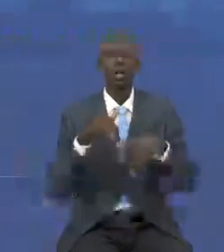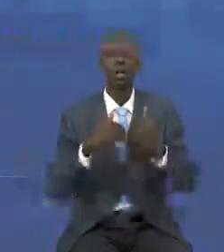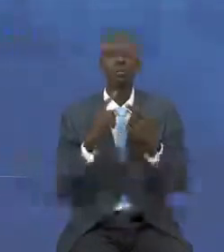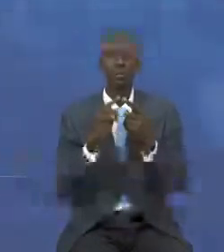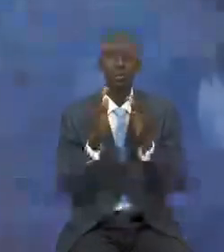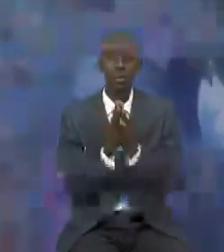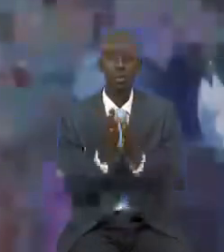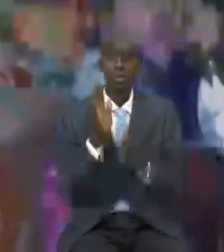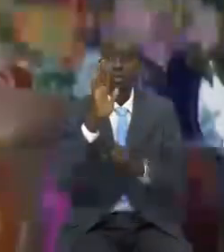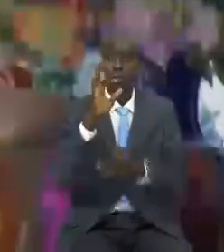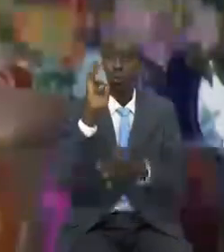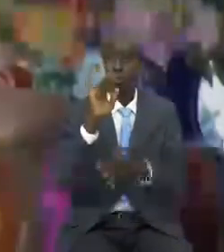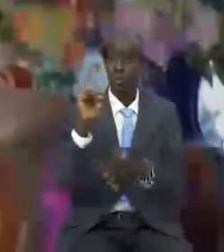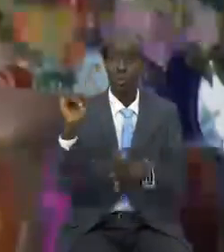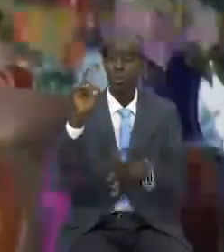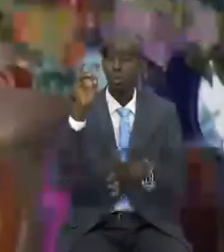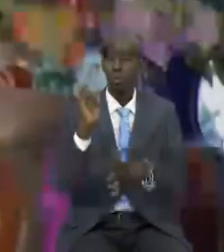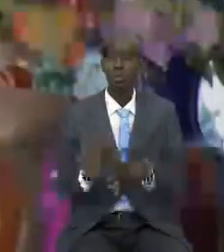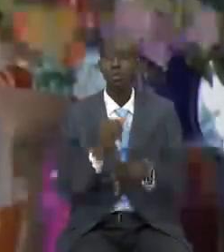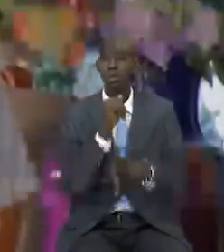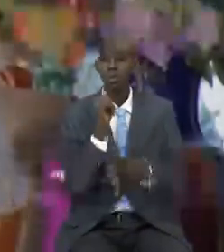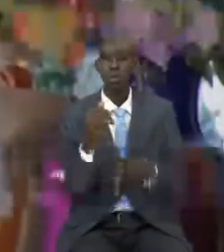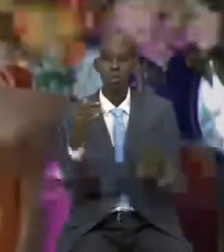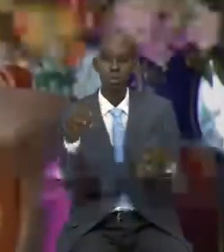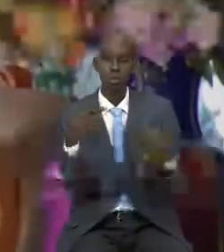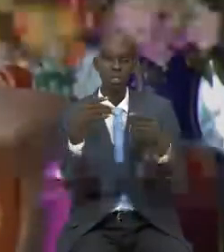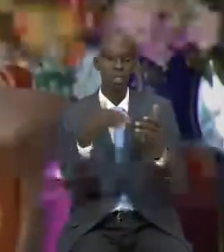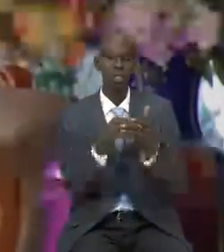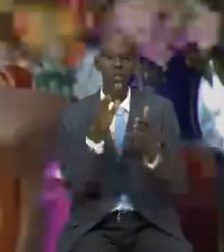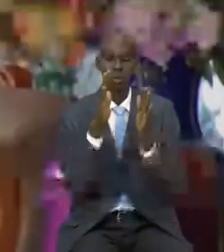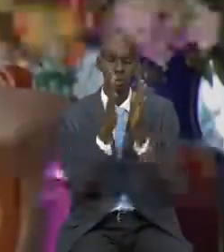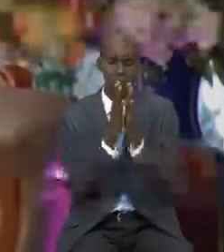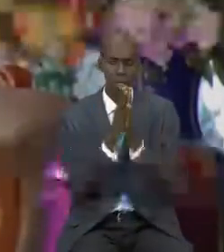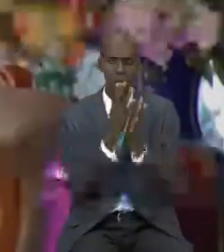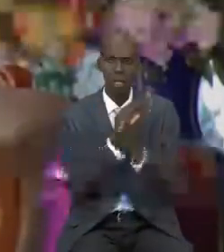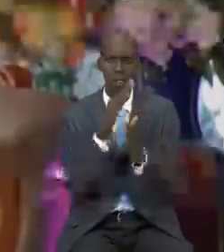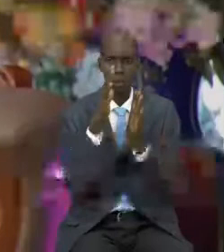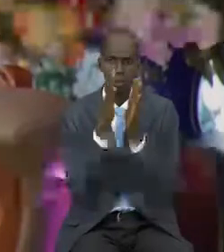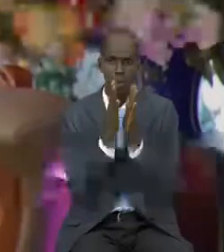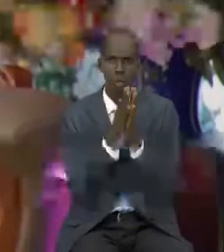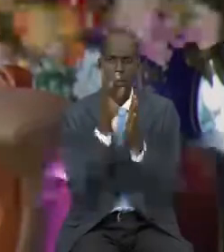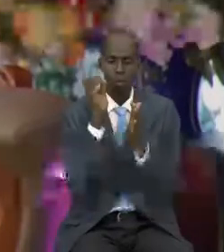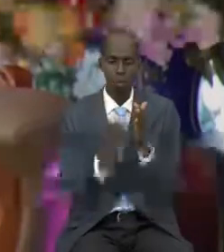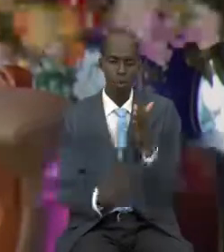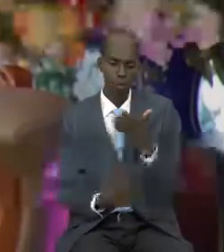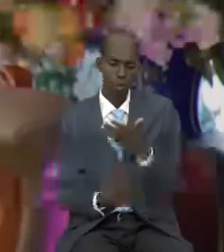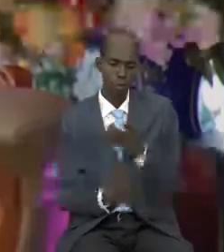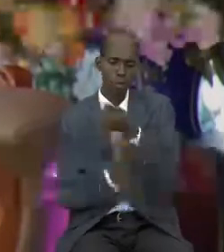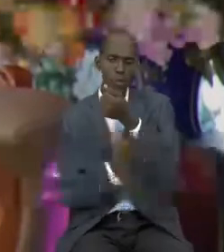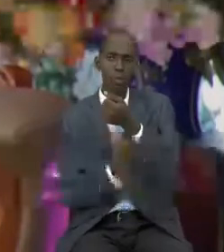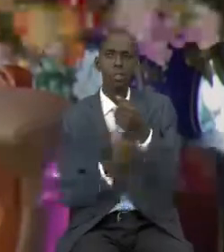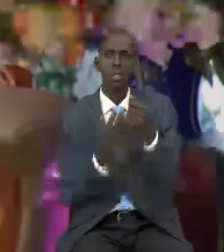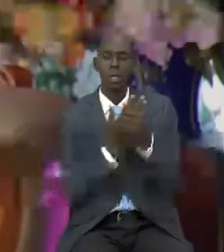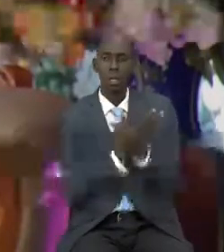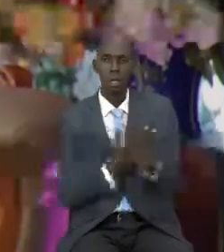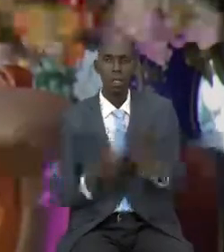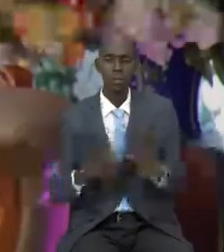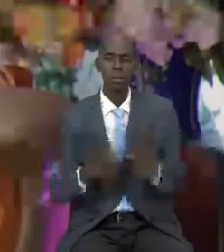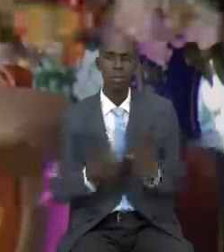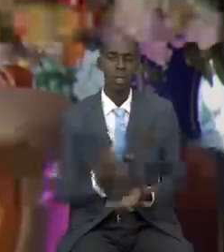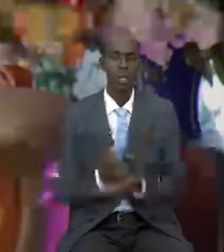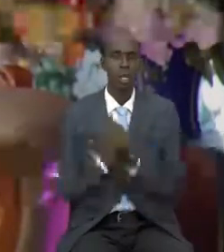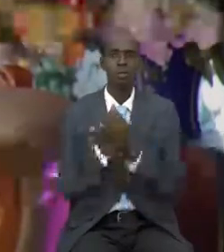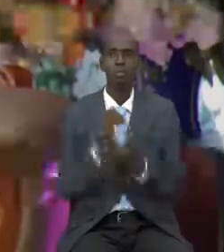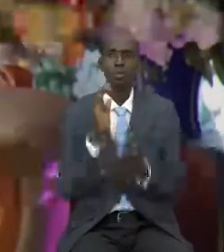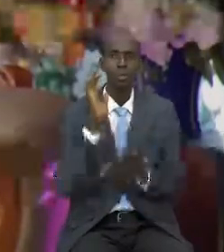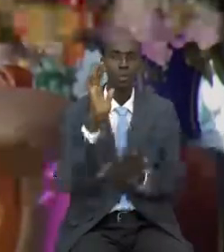not contradict your prayer, and your prayer must support and sustain your preaching. He